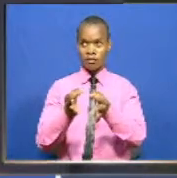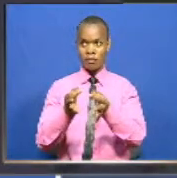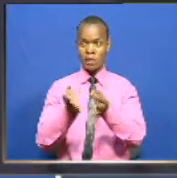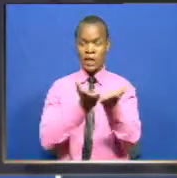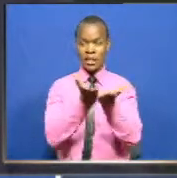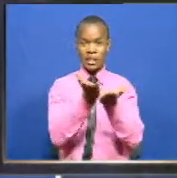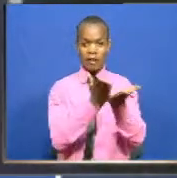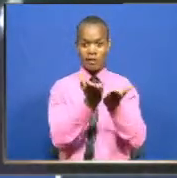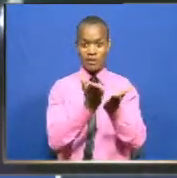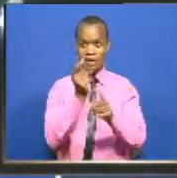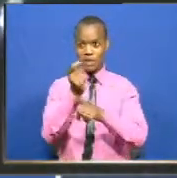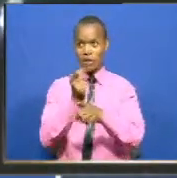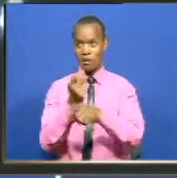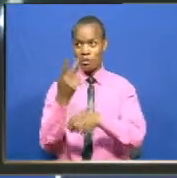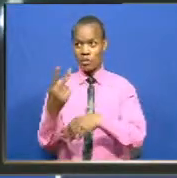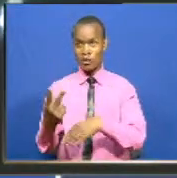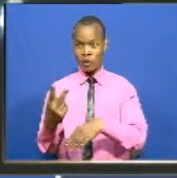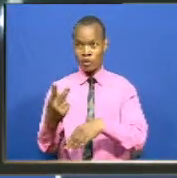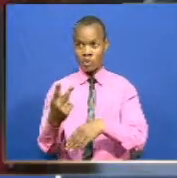for two terms,